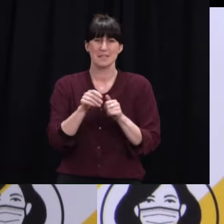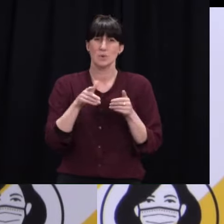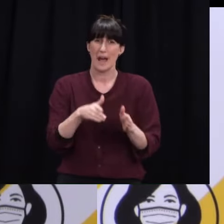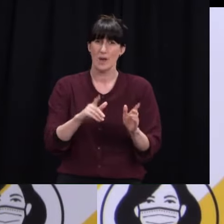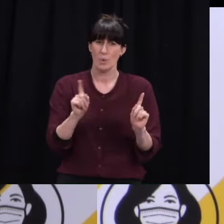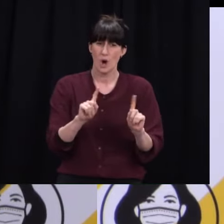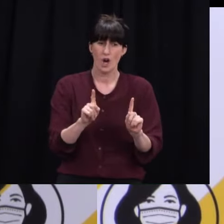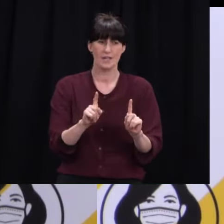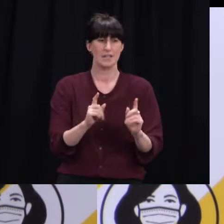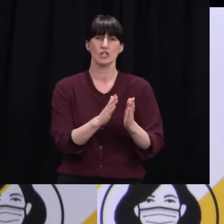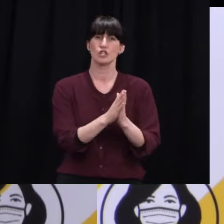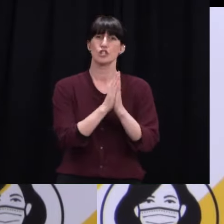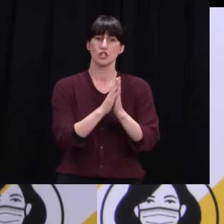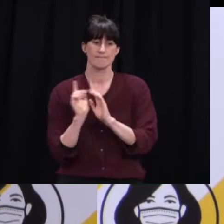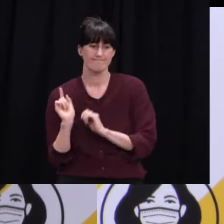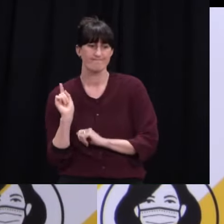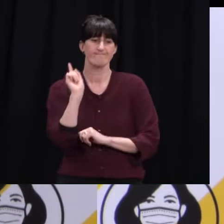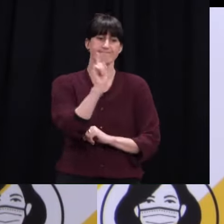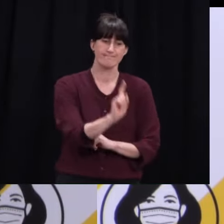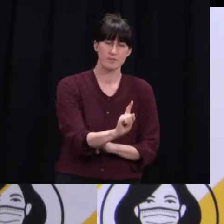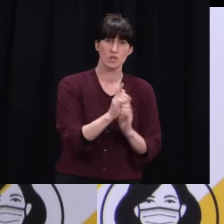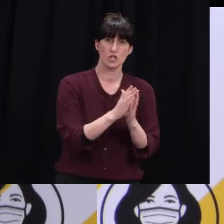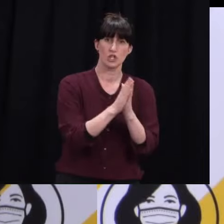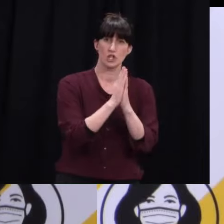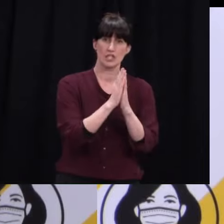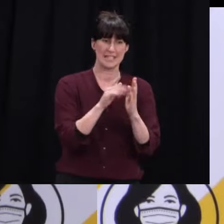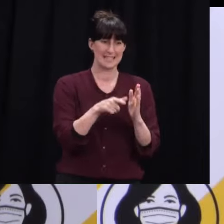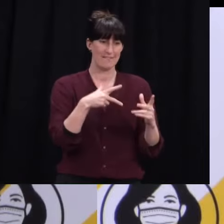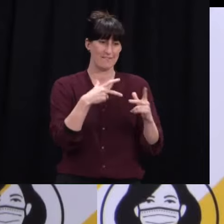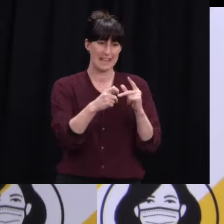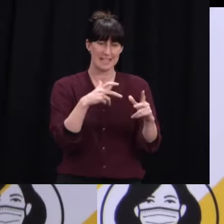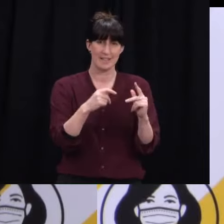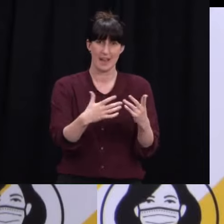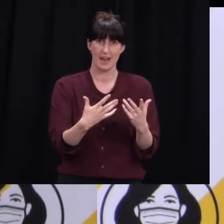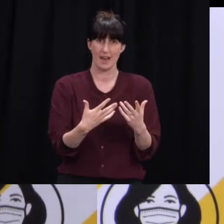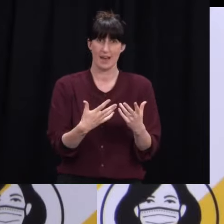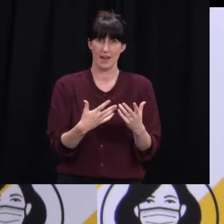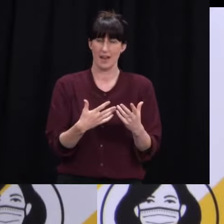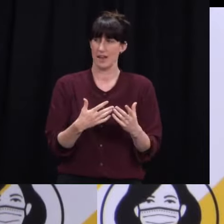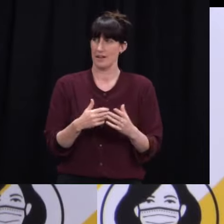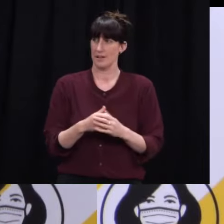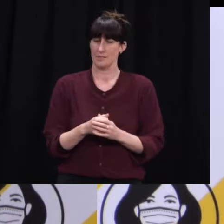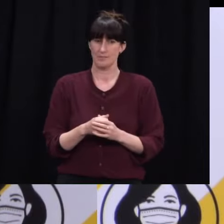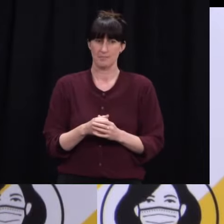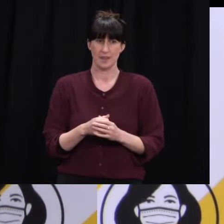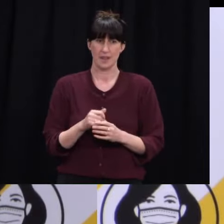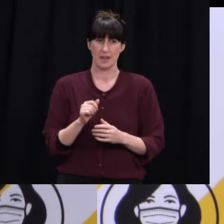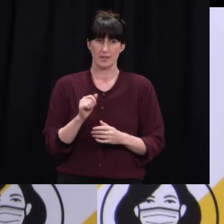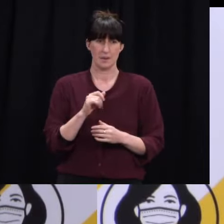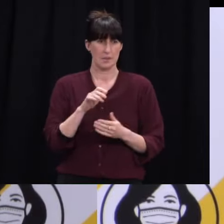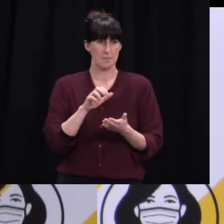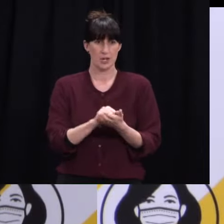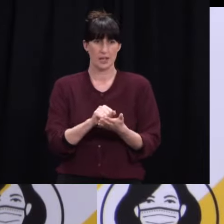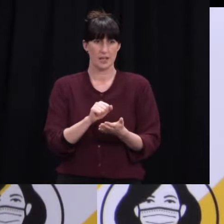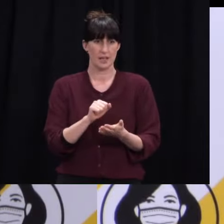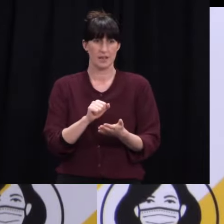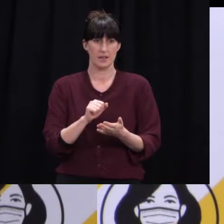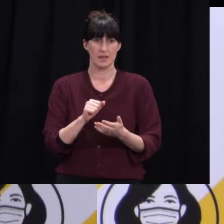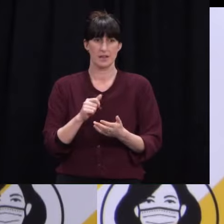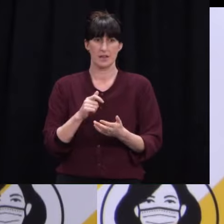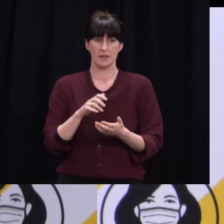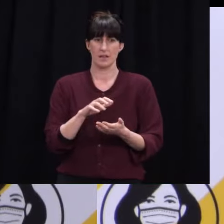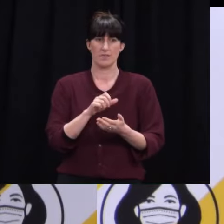group bookings. Why was their advice not taken on board? I don't necessarily agree with that. In fact, I've heard reports of where Pacific Health providers